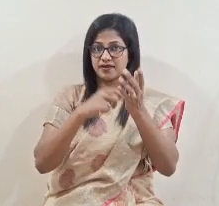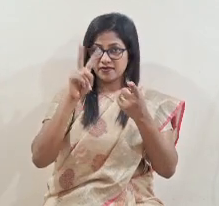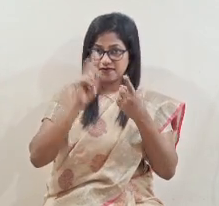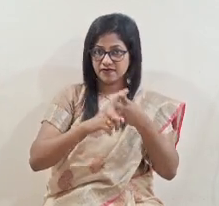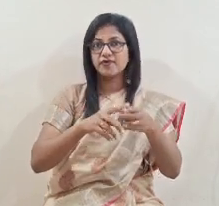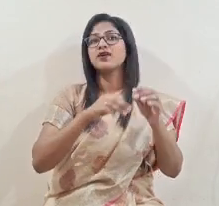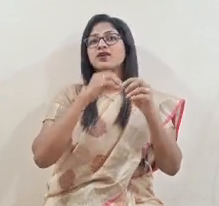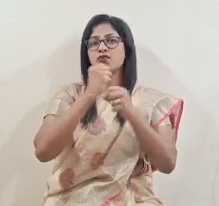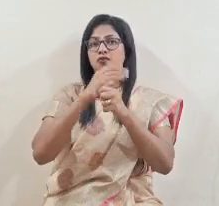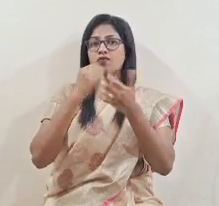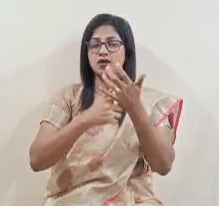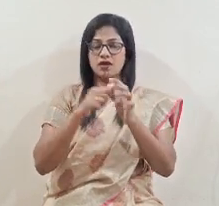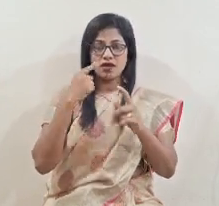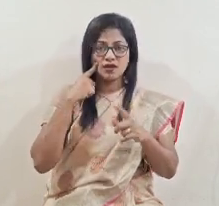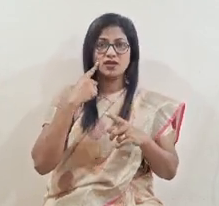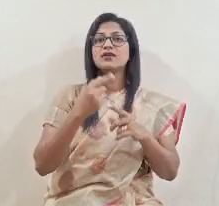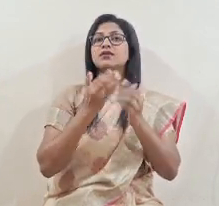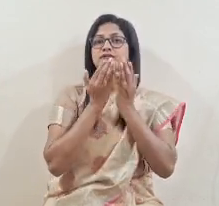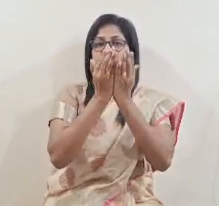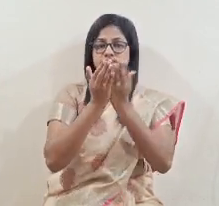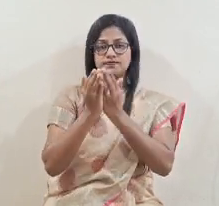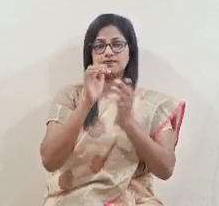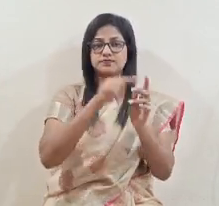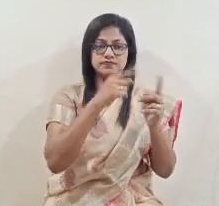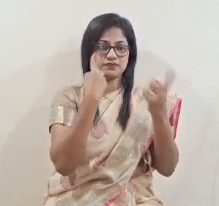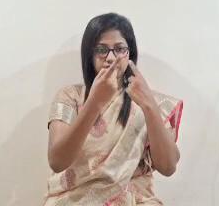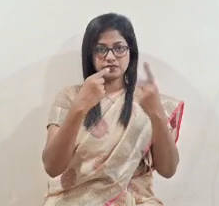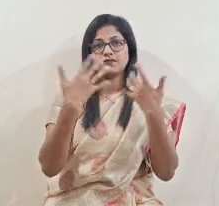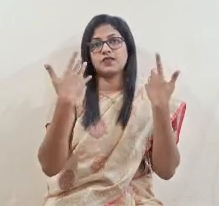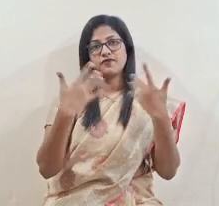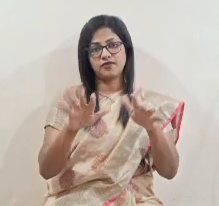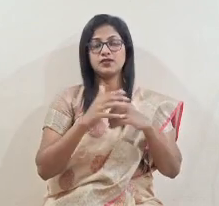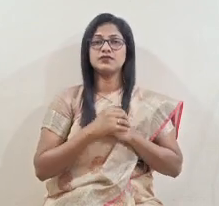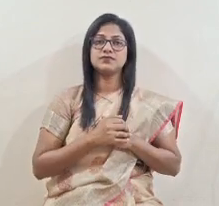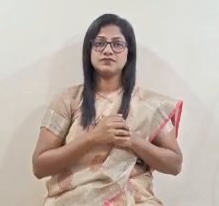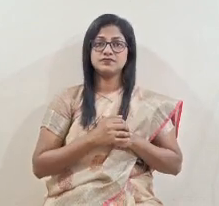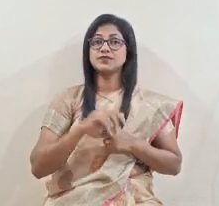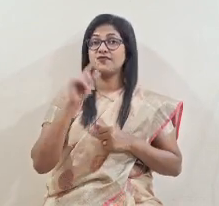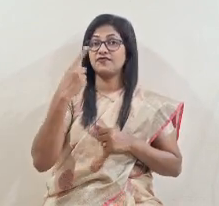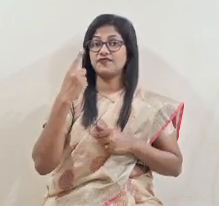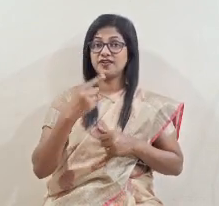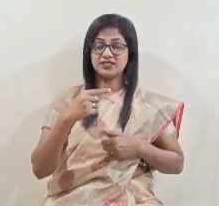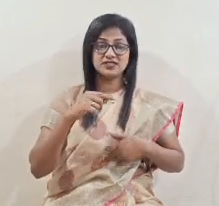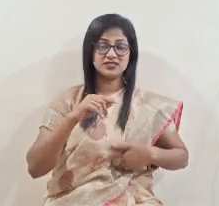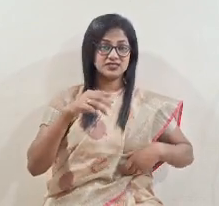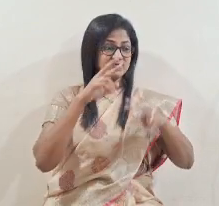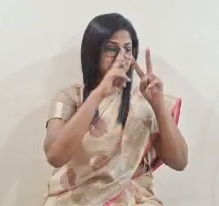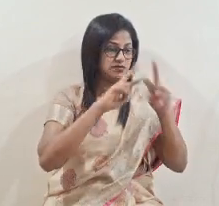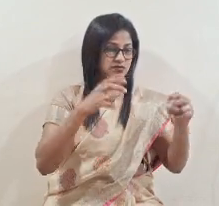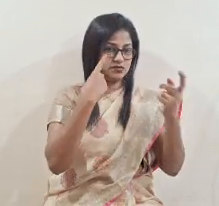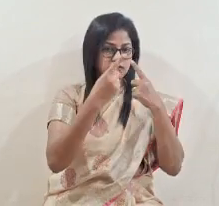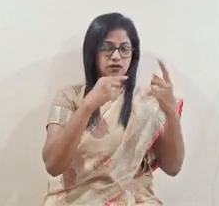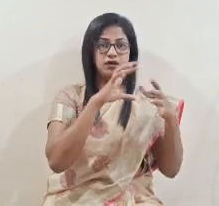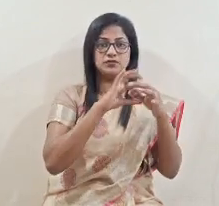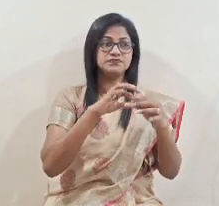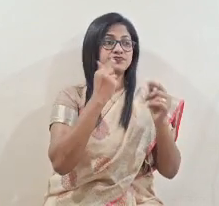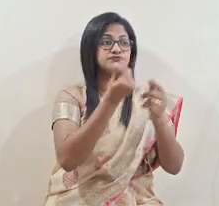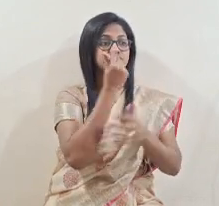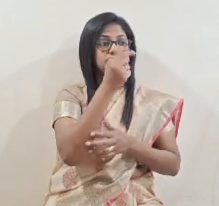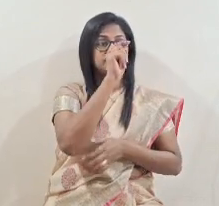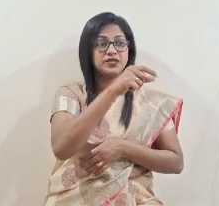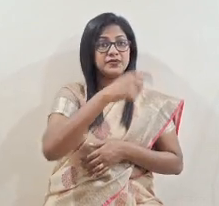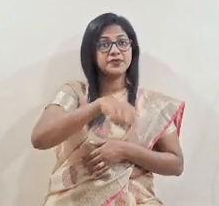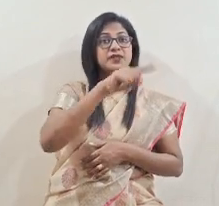are the ferry locations where this survey was conducted. Primary survey was collected based on the